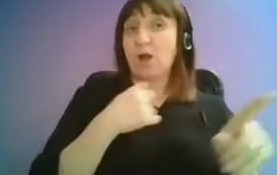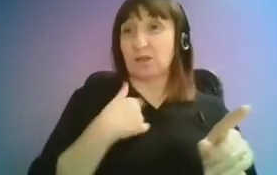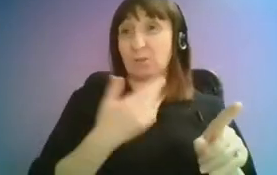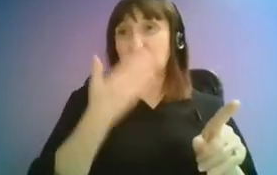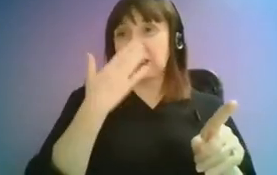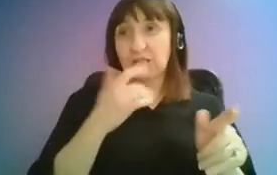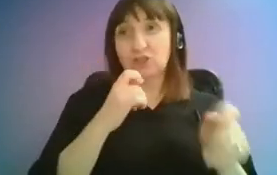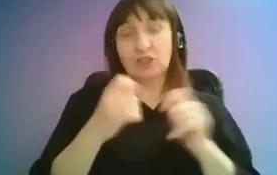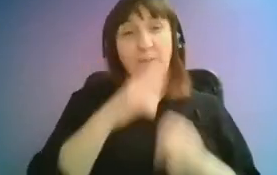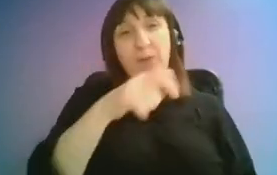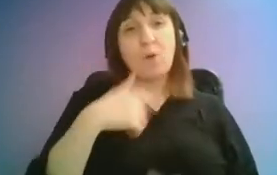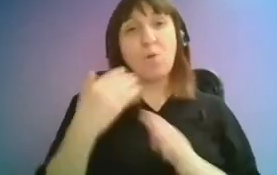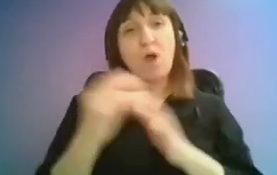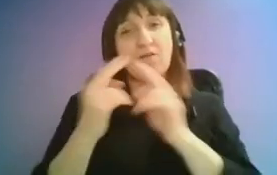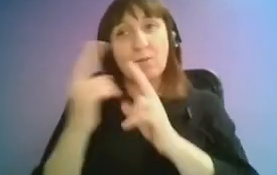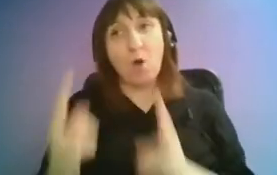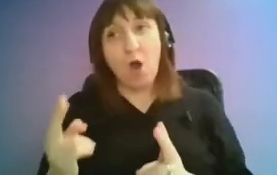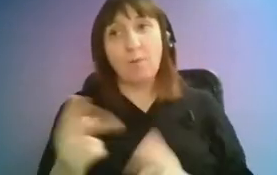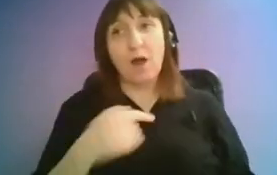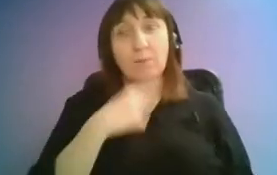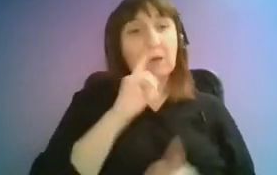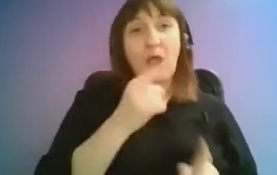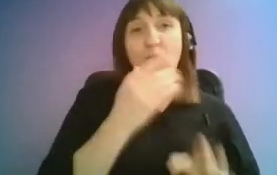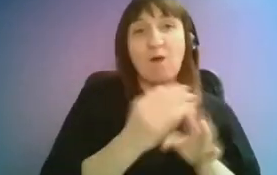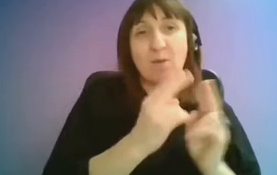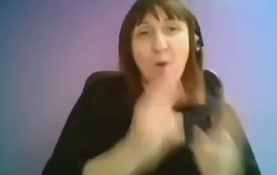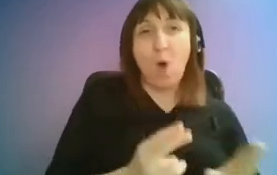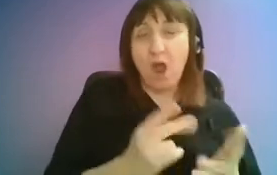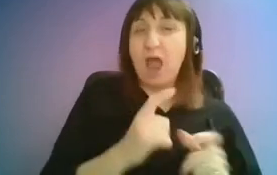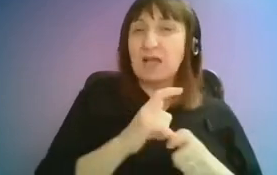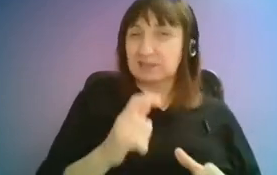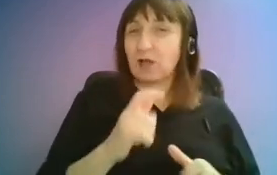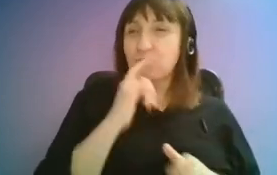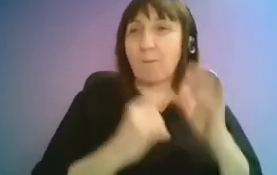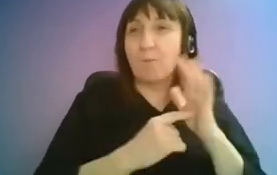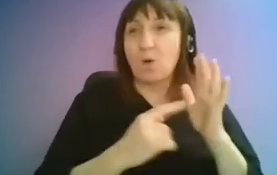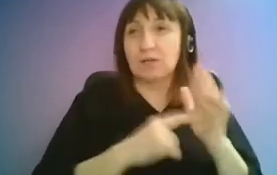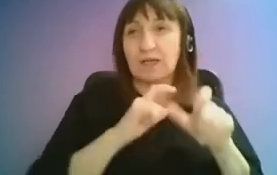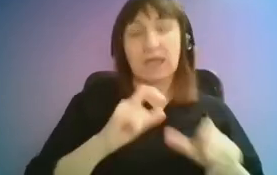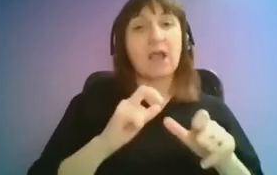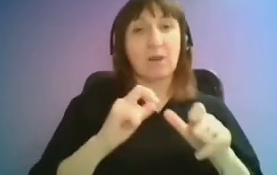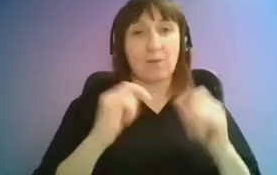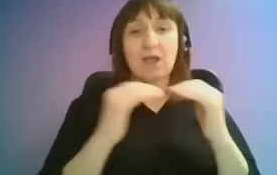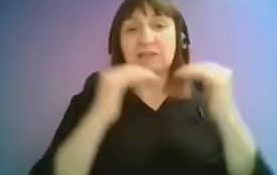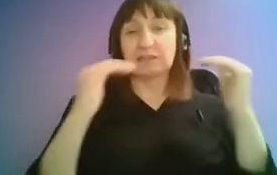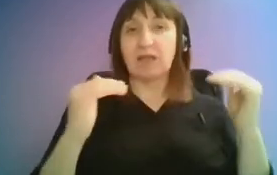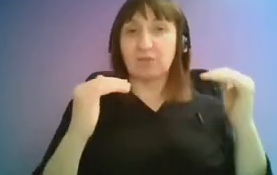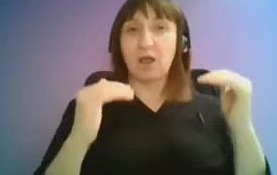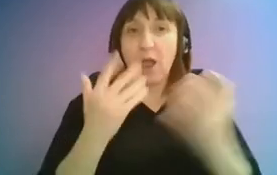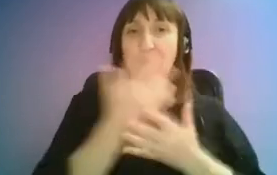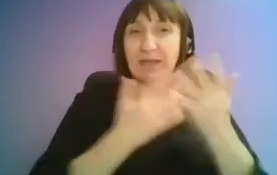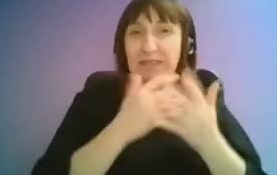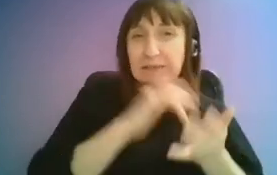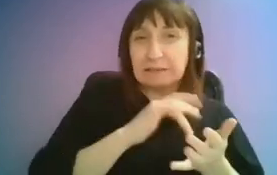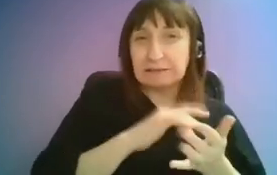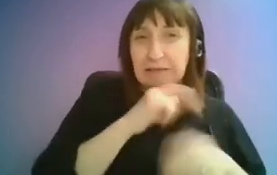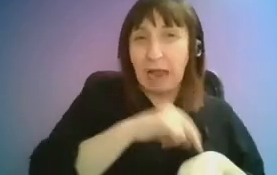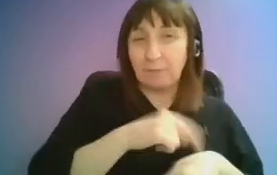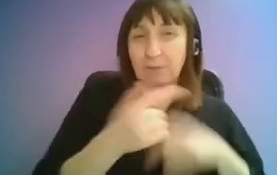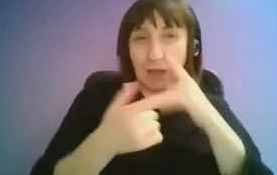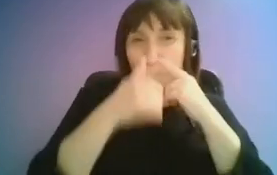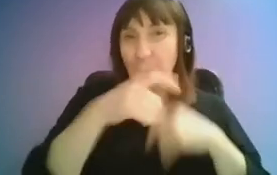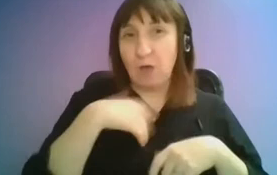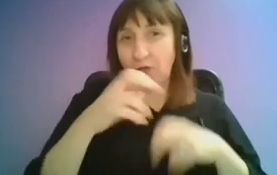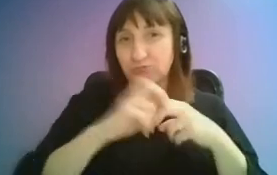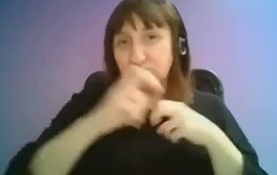a change, some people working from home, but other people haven't been able to work from home. So it's still going to be really important to keep the service levels up at the core times so the people who have to use